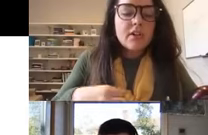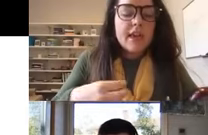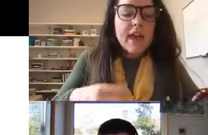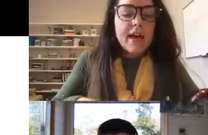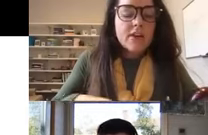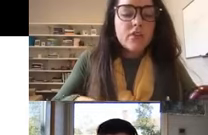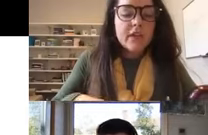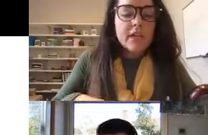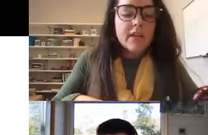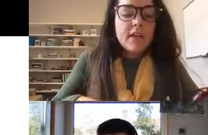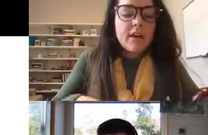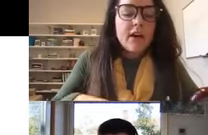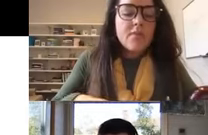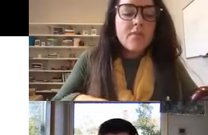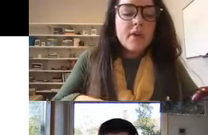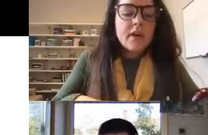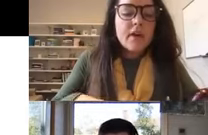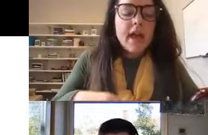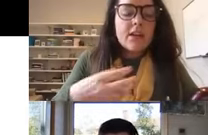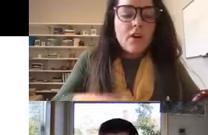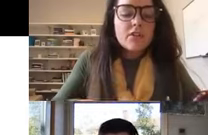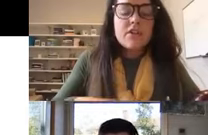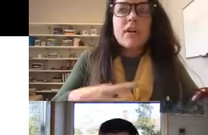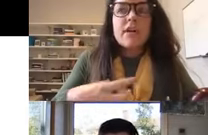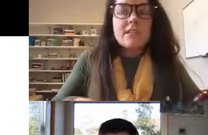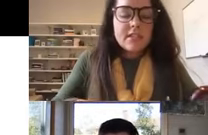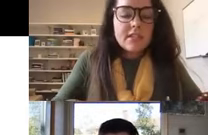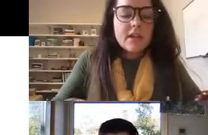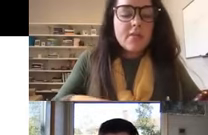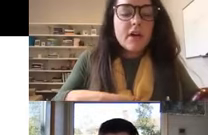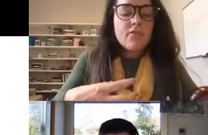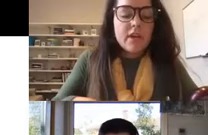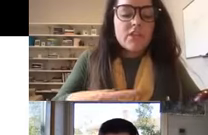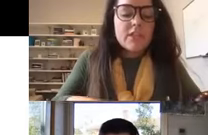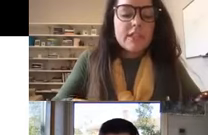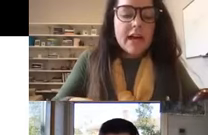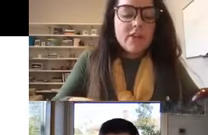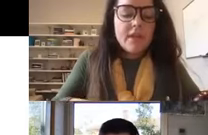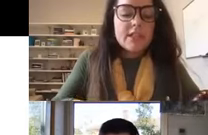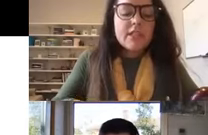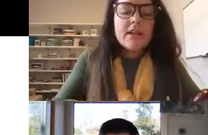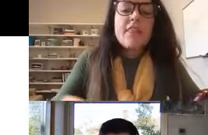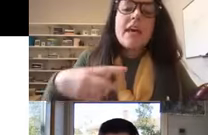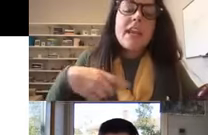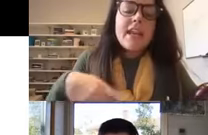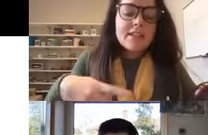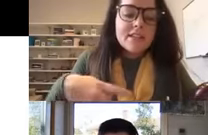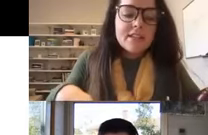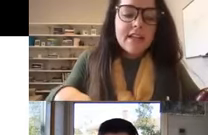social category and also a system of racial entitlement